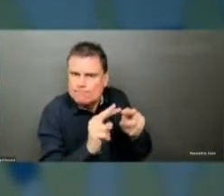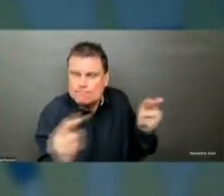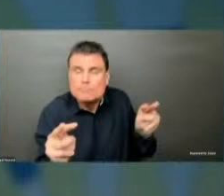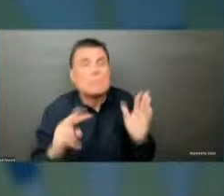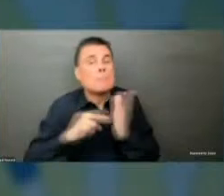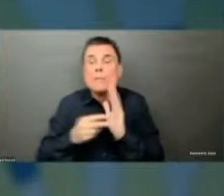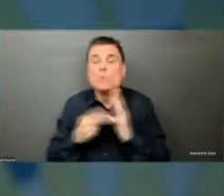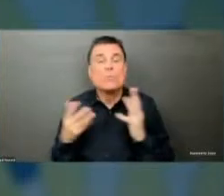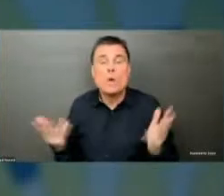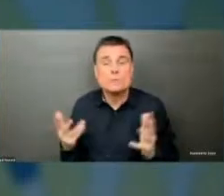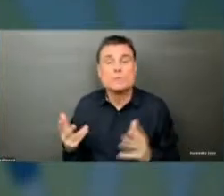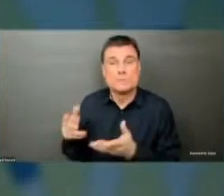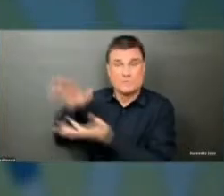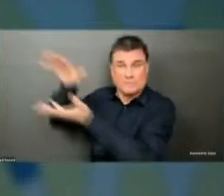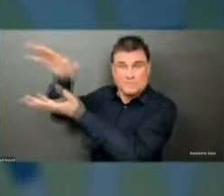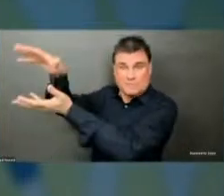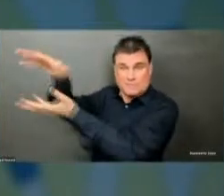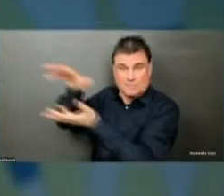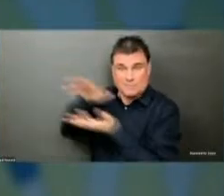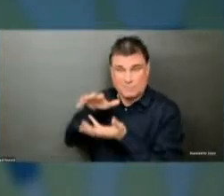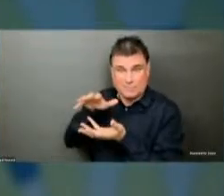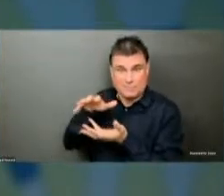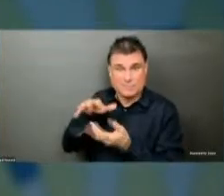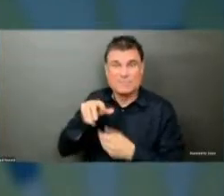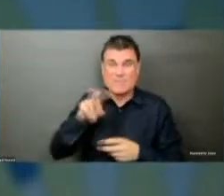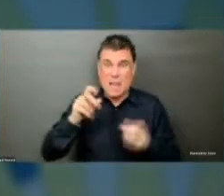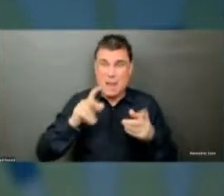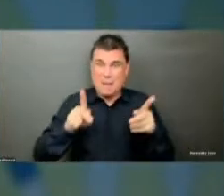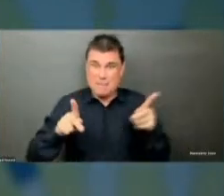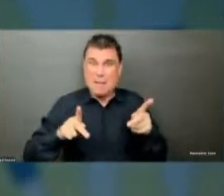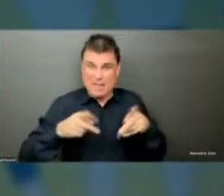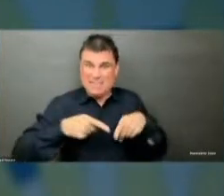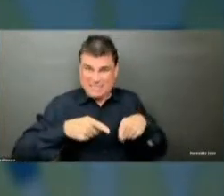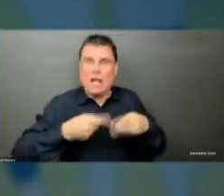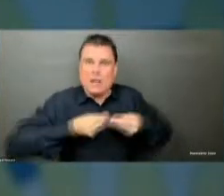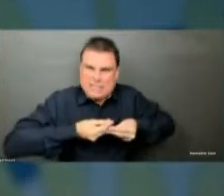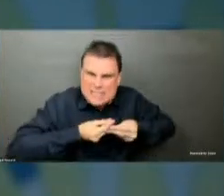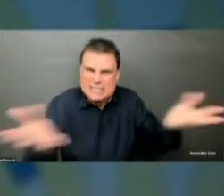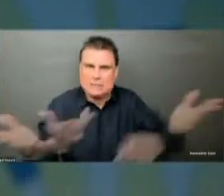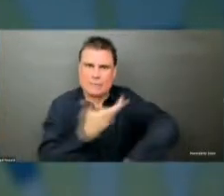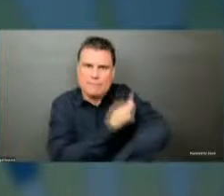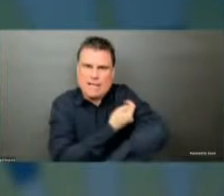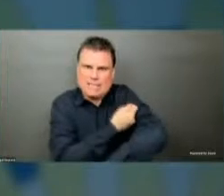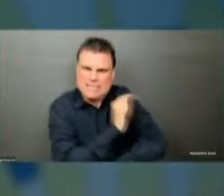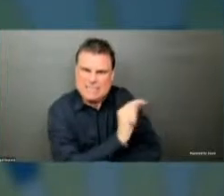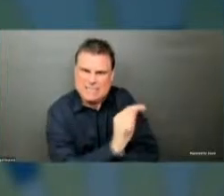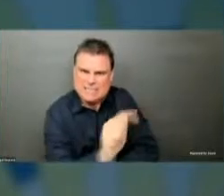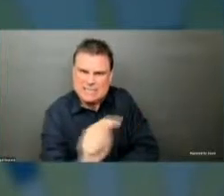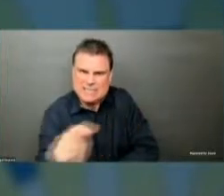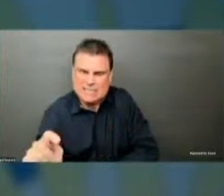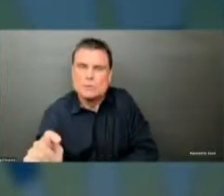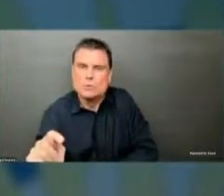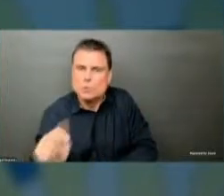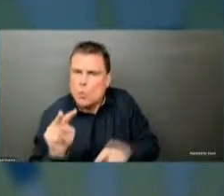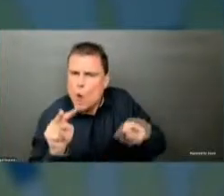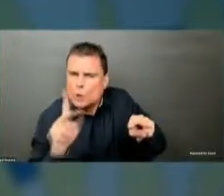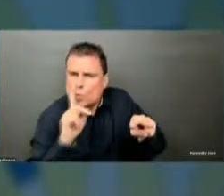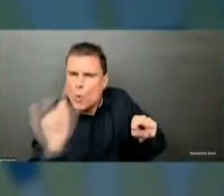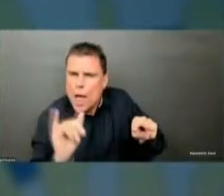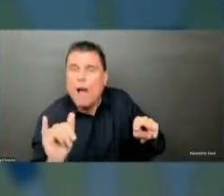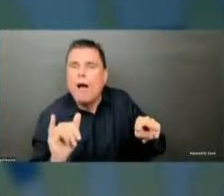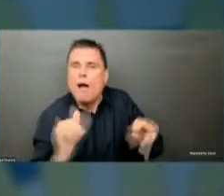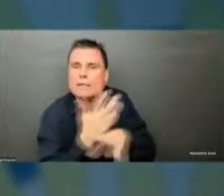numbers of people. And so we now have millions of people around the world. The clinical trials that were done had